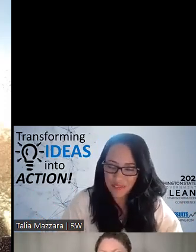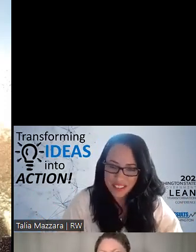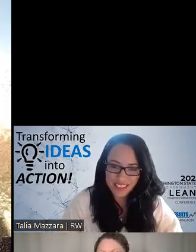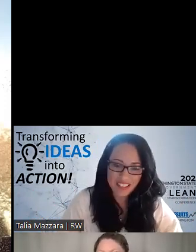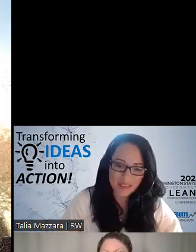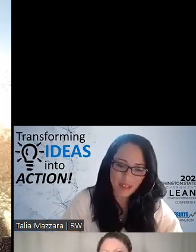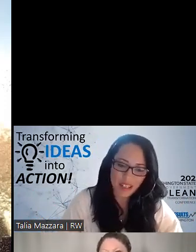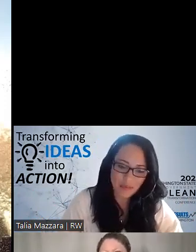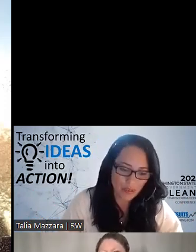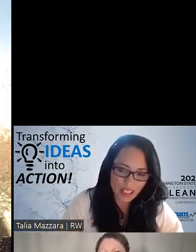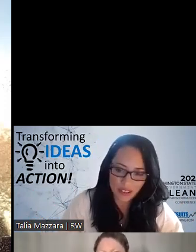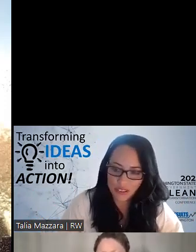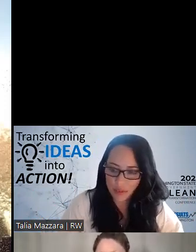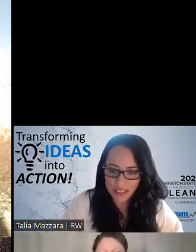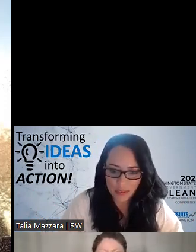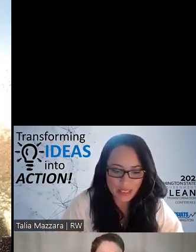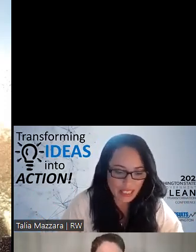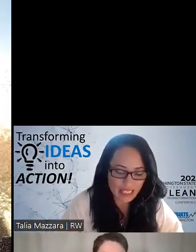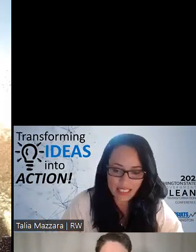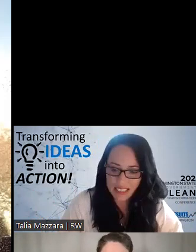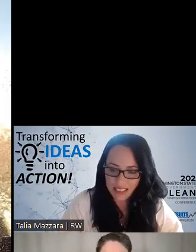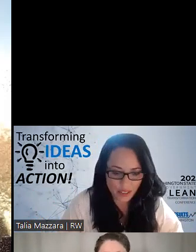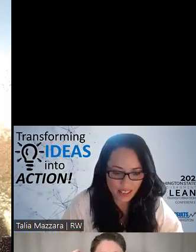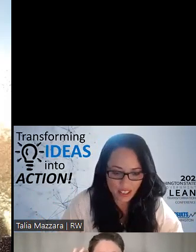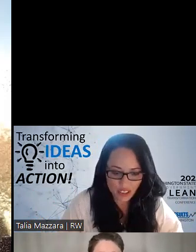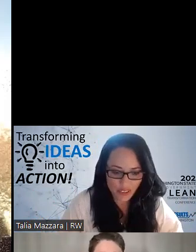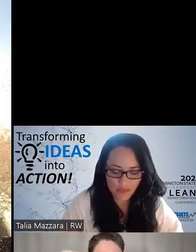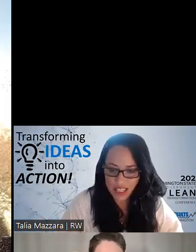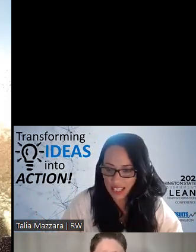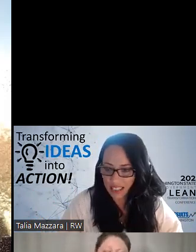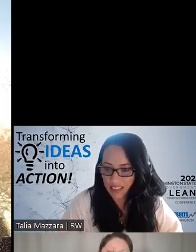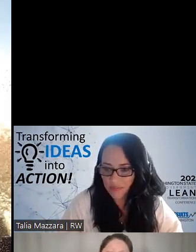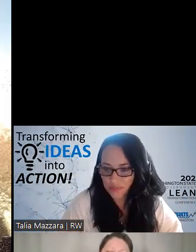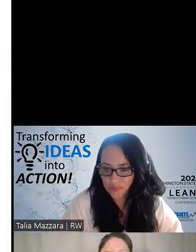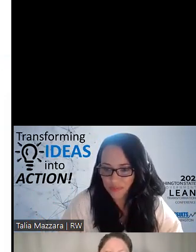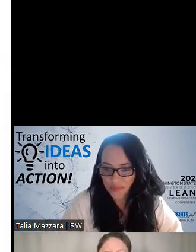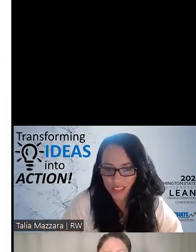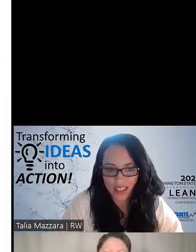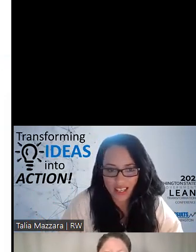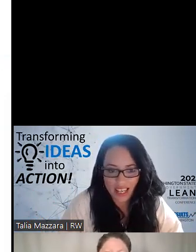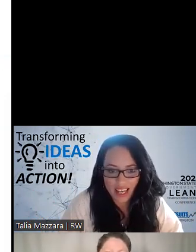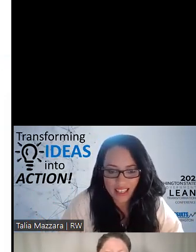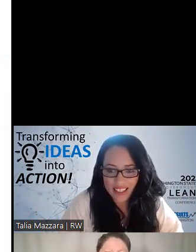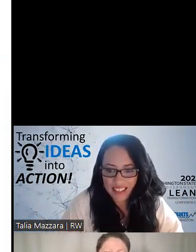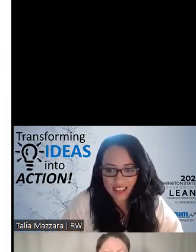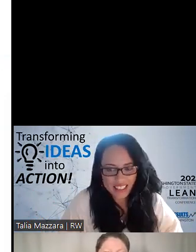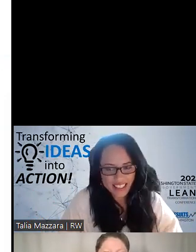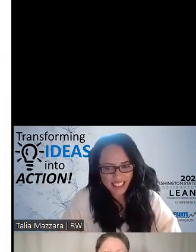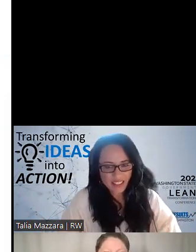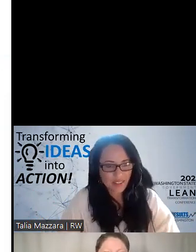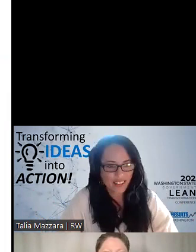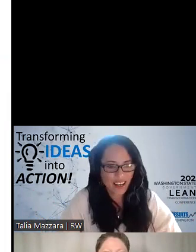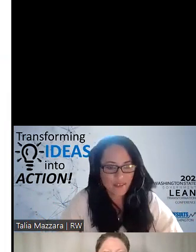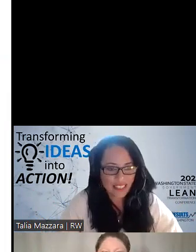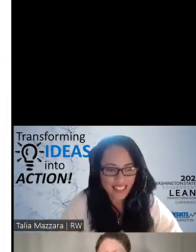you're the voice of the customer, and we want to hear your voice. So please do that survey if you can. And then now let's get